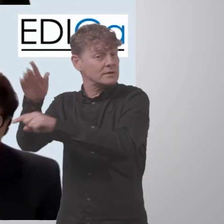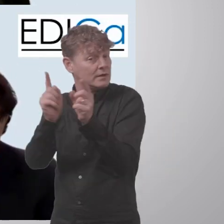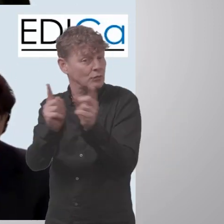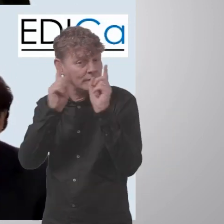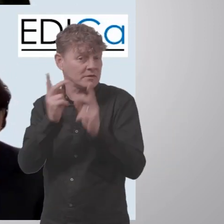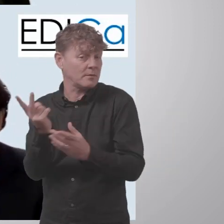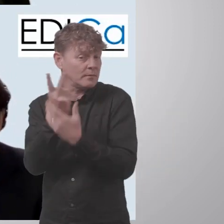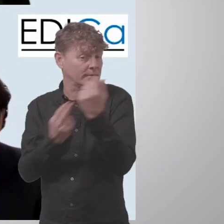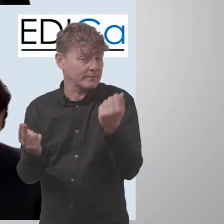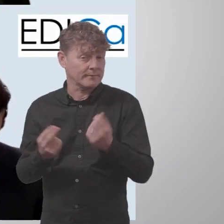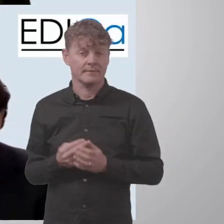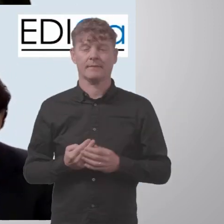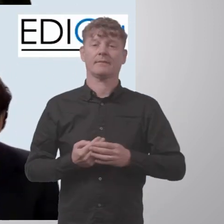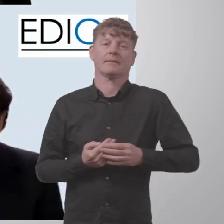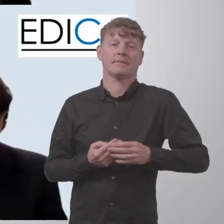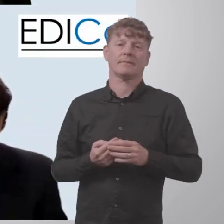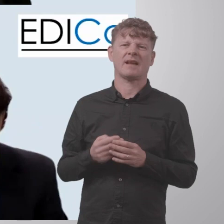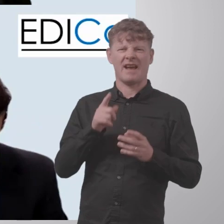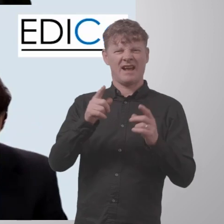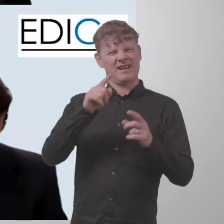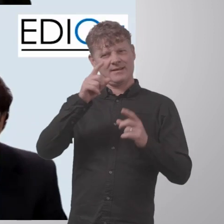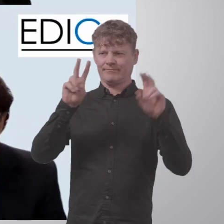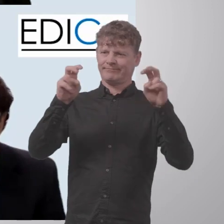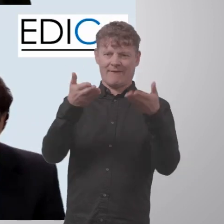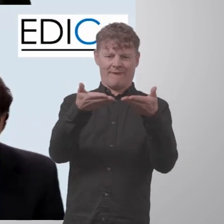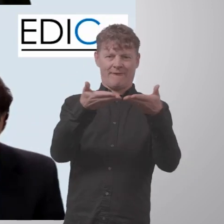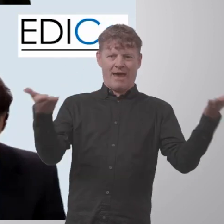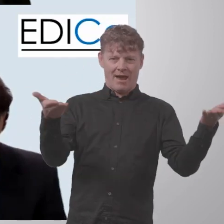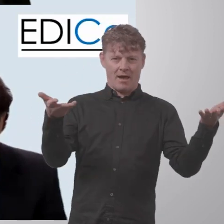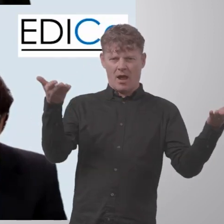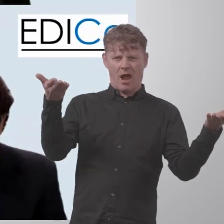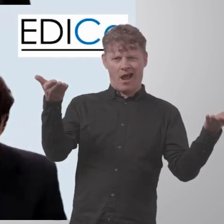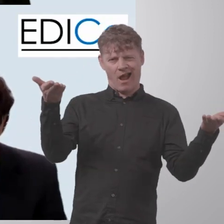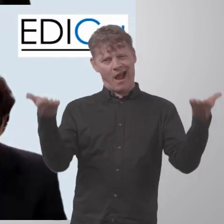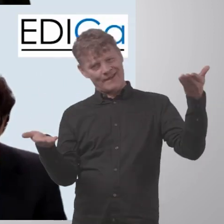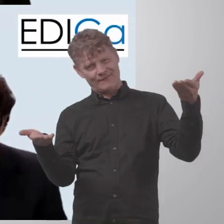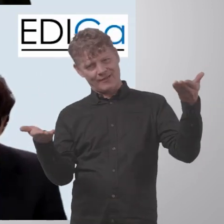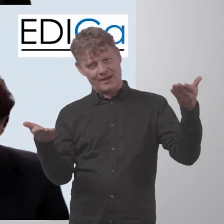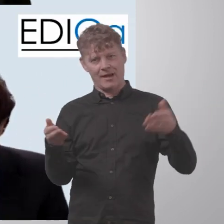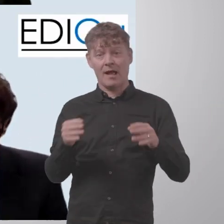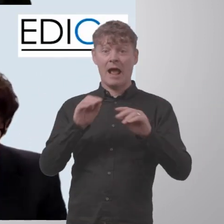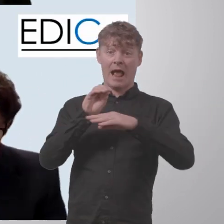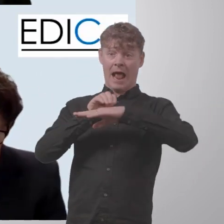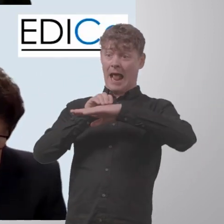of fairness and unfairness and explicitness and implicitness in that as to who ends up in which roles and